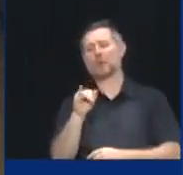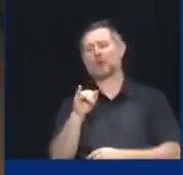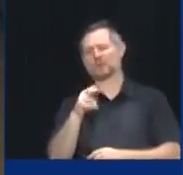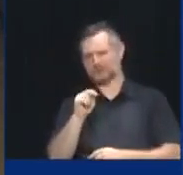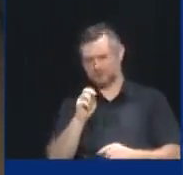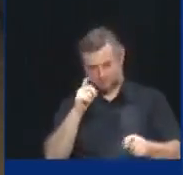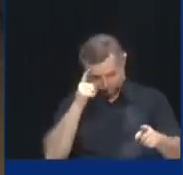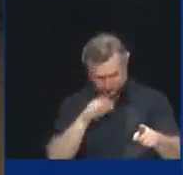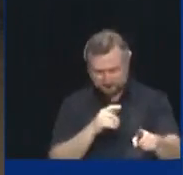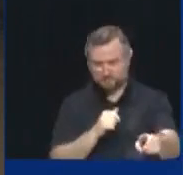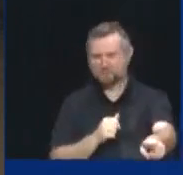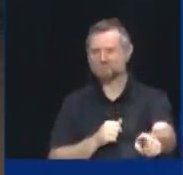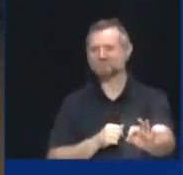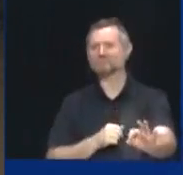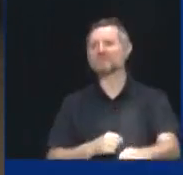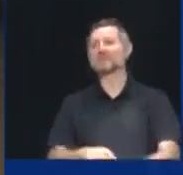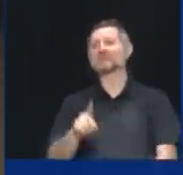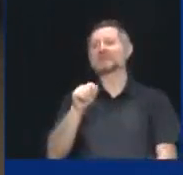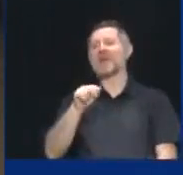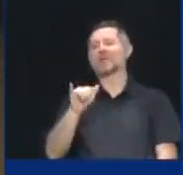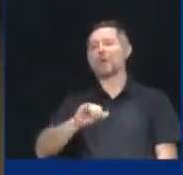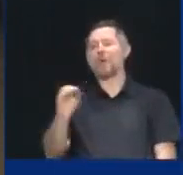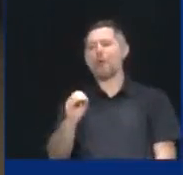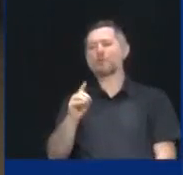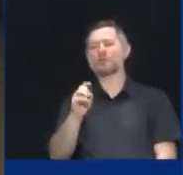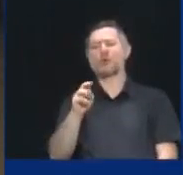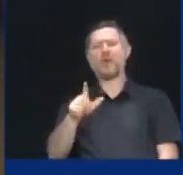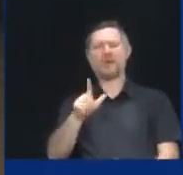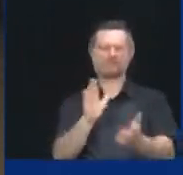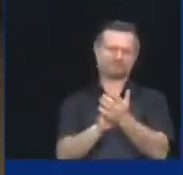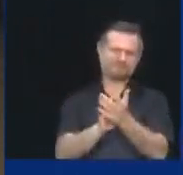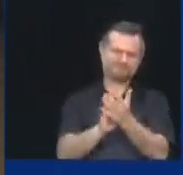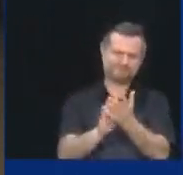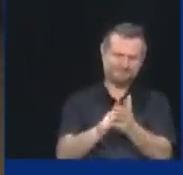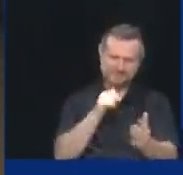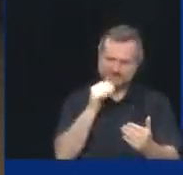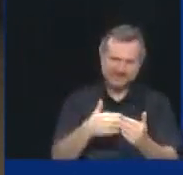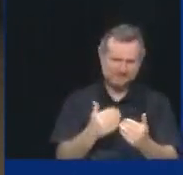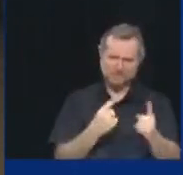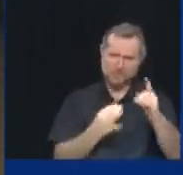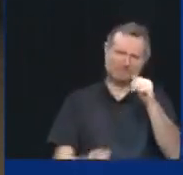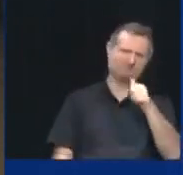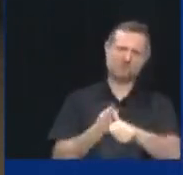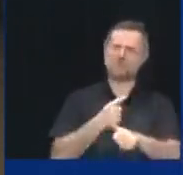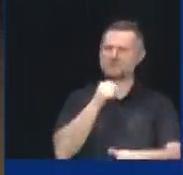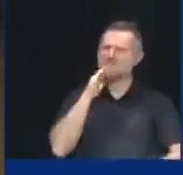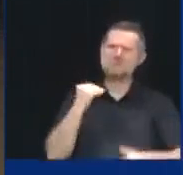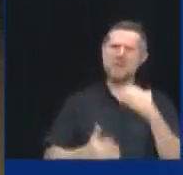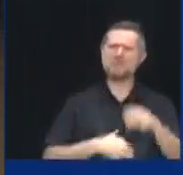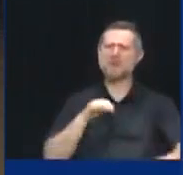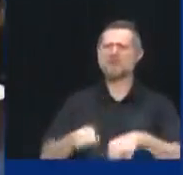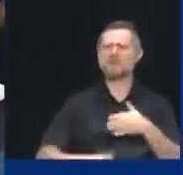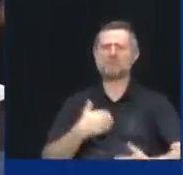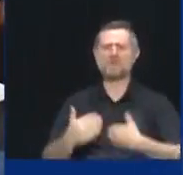Danny O'Donnell, when it was hard, a pioneer, God bless you, Danny.